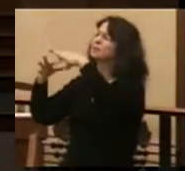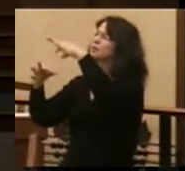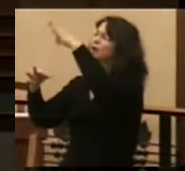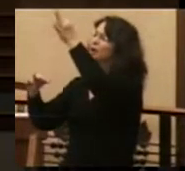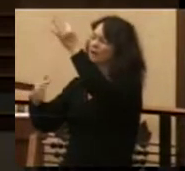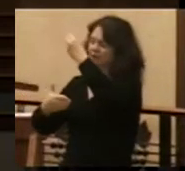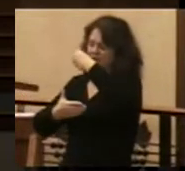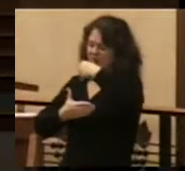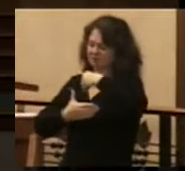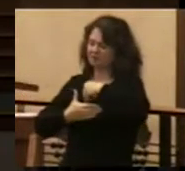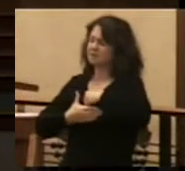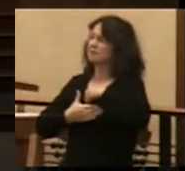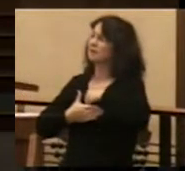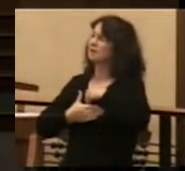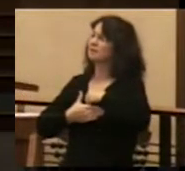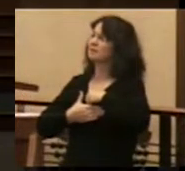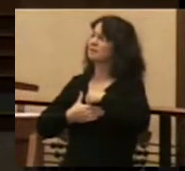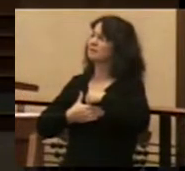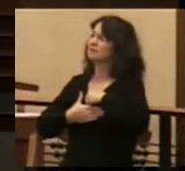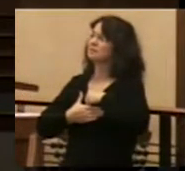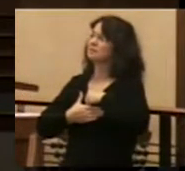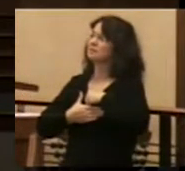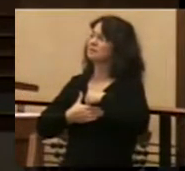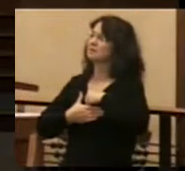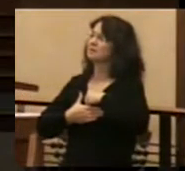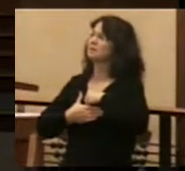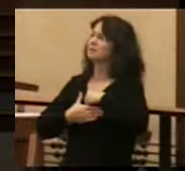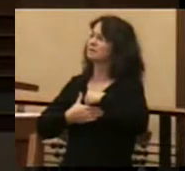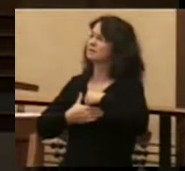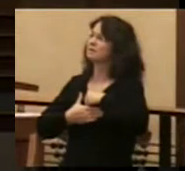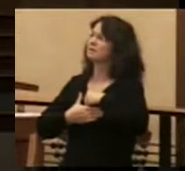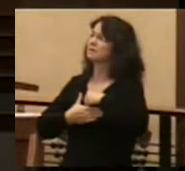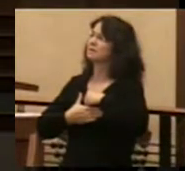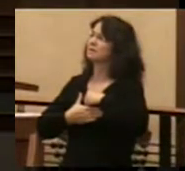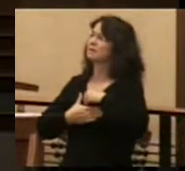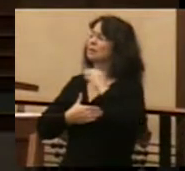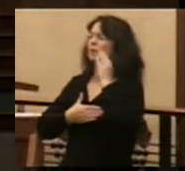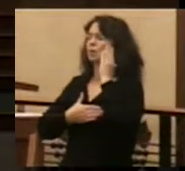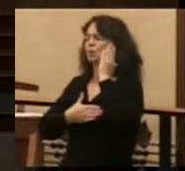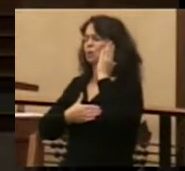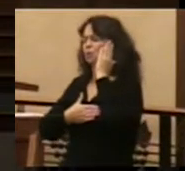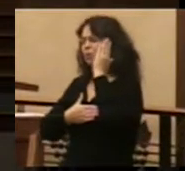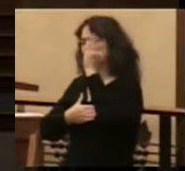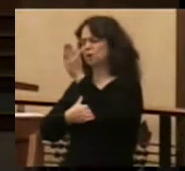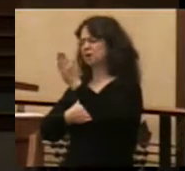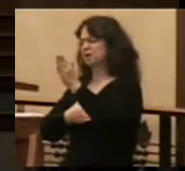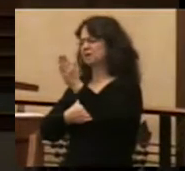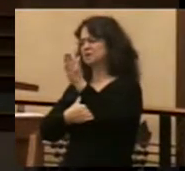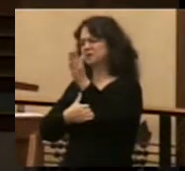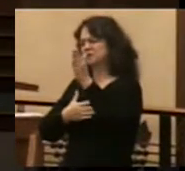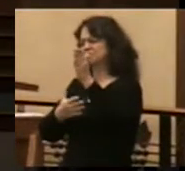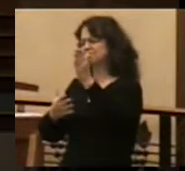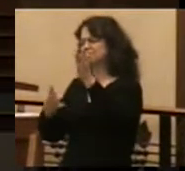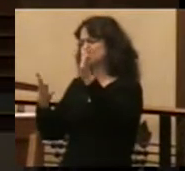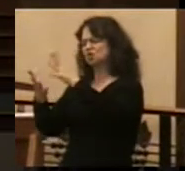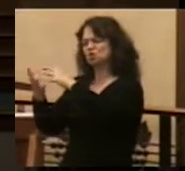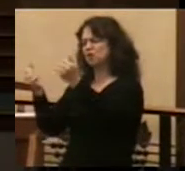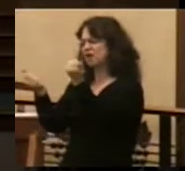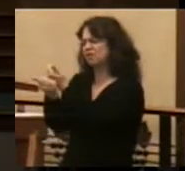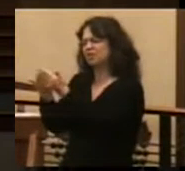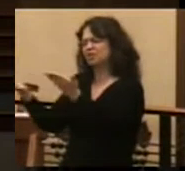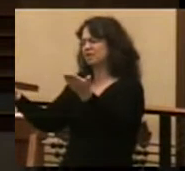Spirit. Were they to take our house, goods,